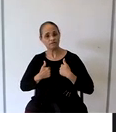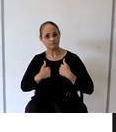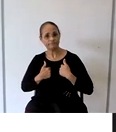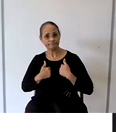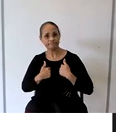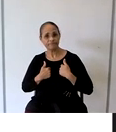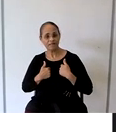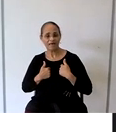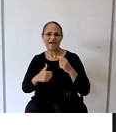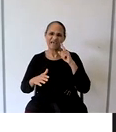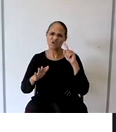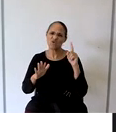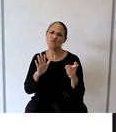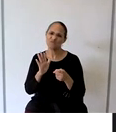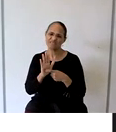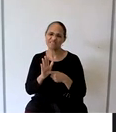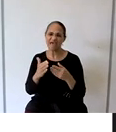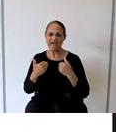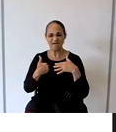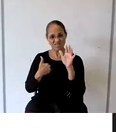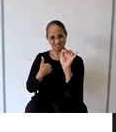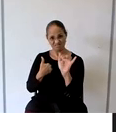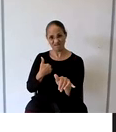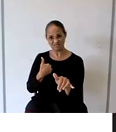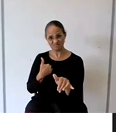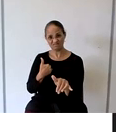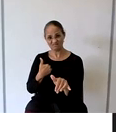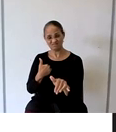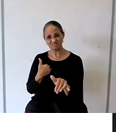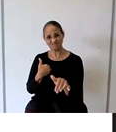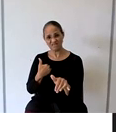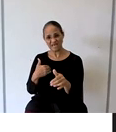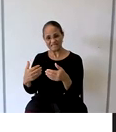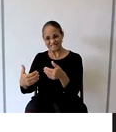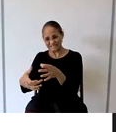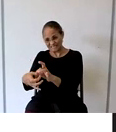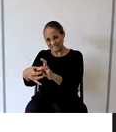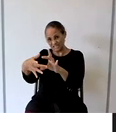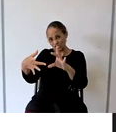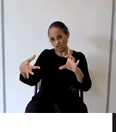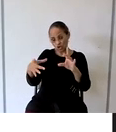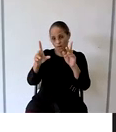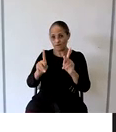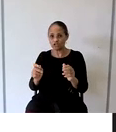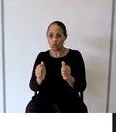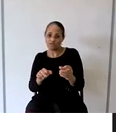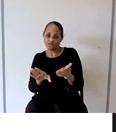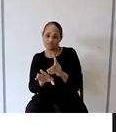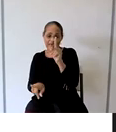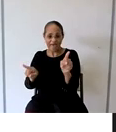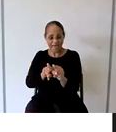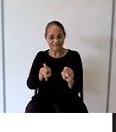And I find that having that and kind of dissociating a person with a disability as a human